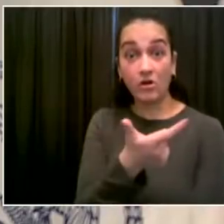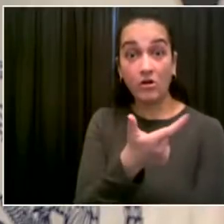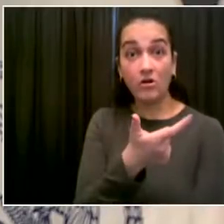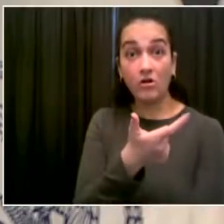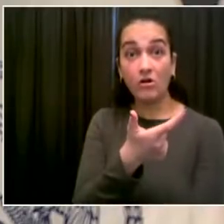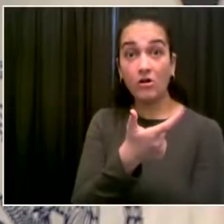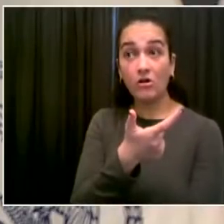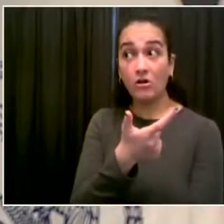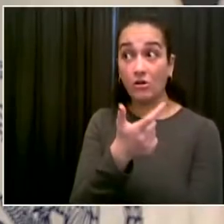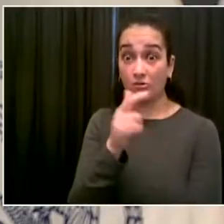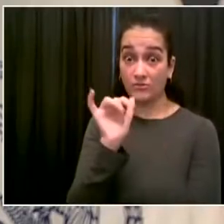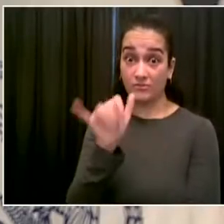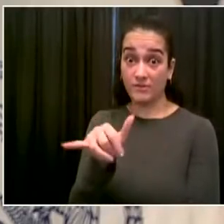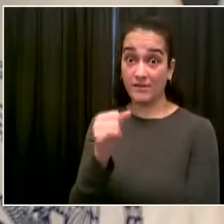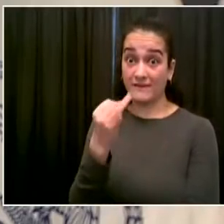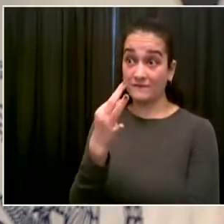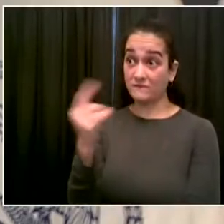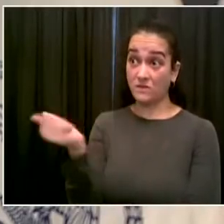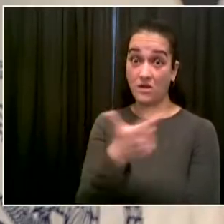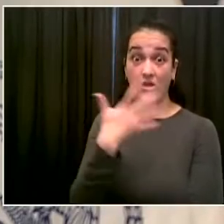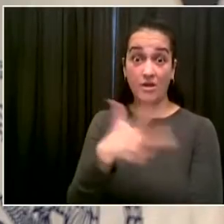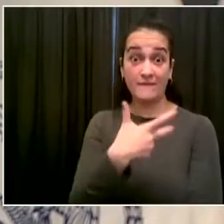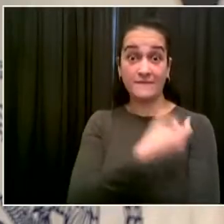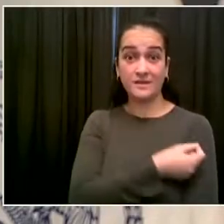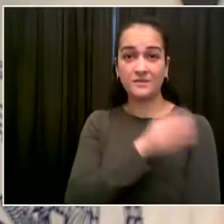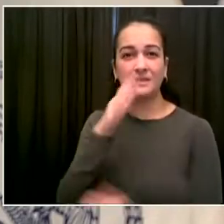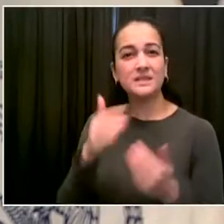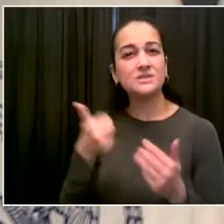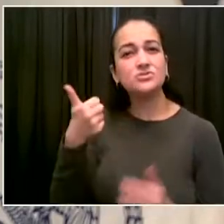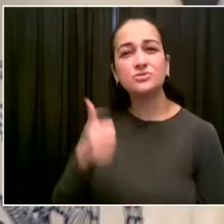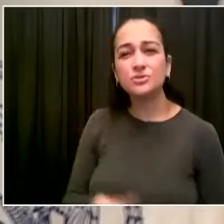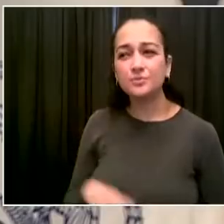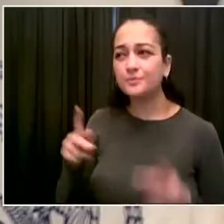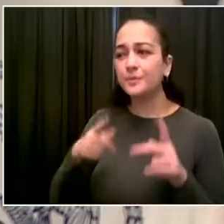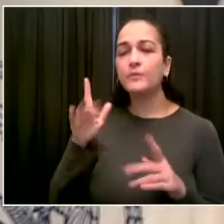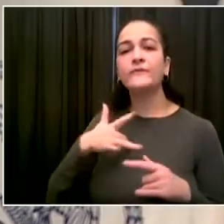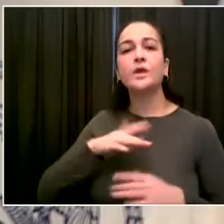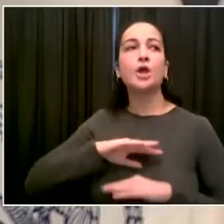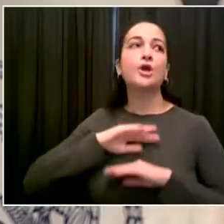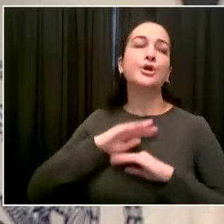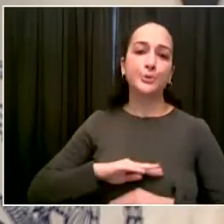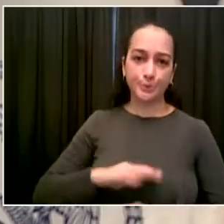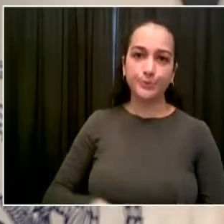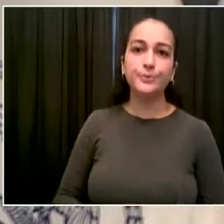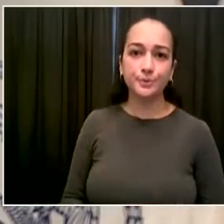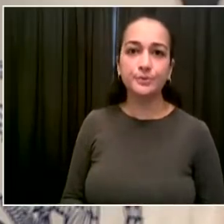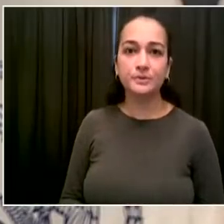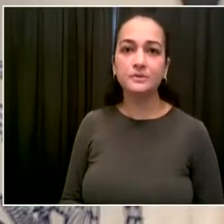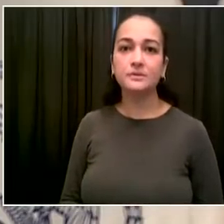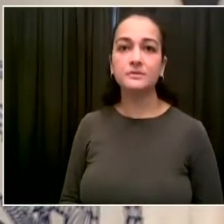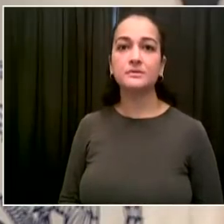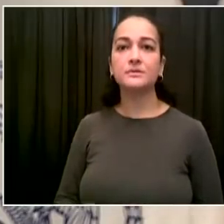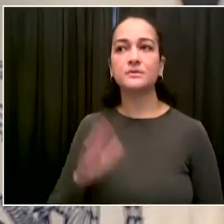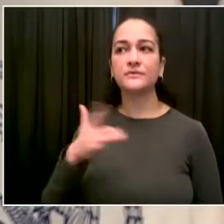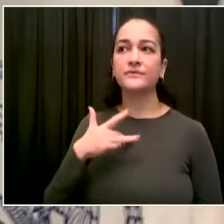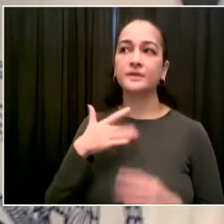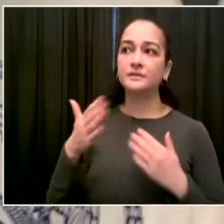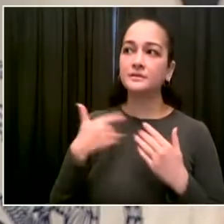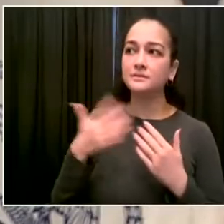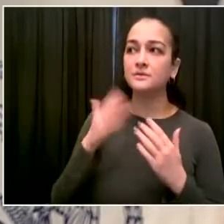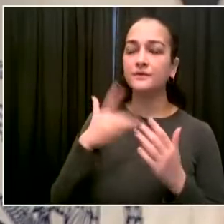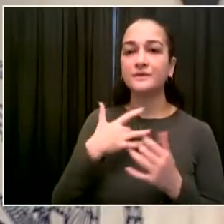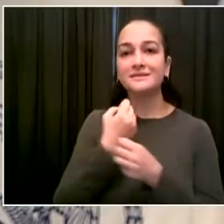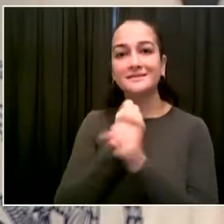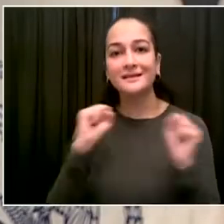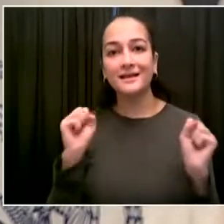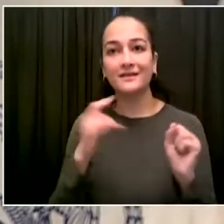of equality, fairness, safety that just benefits everyone, benefits the whole atmosphere. We've all been through a lot the